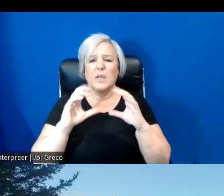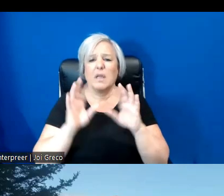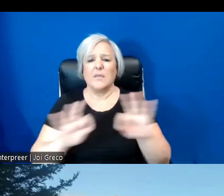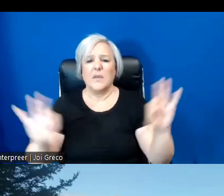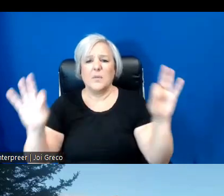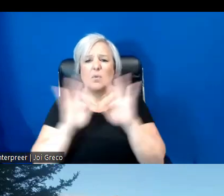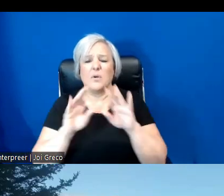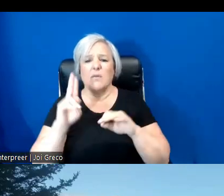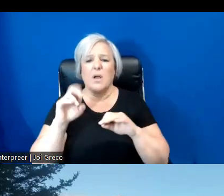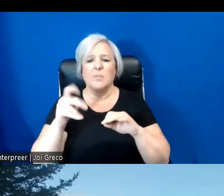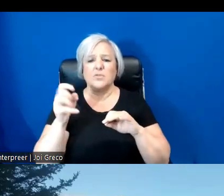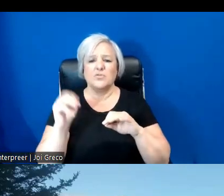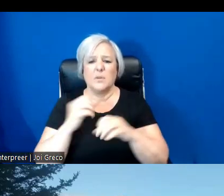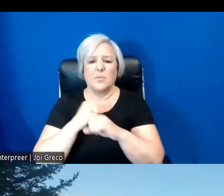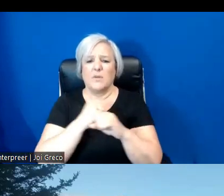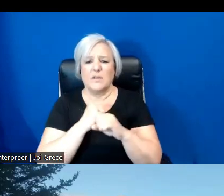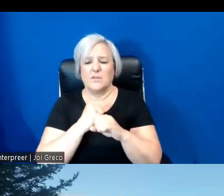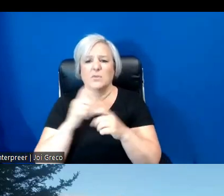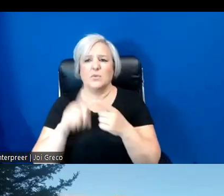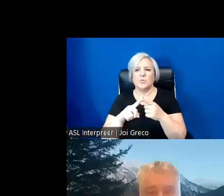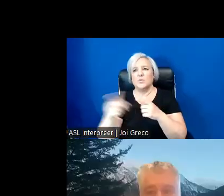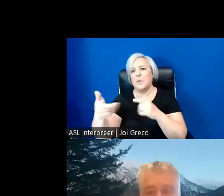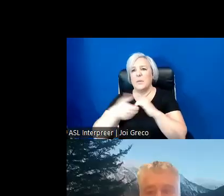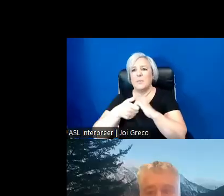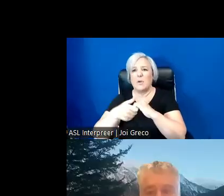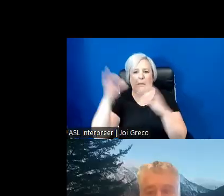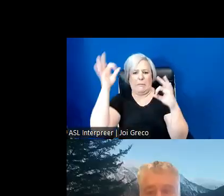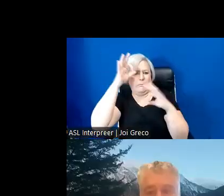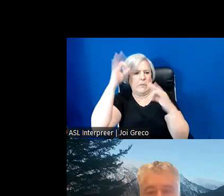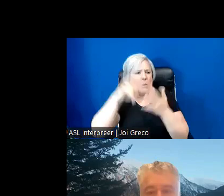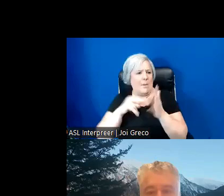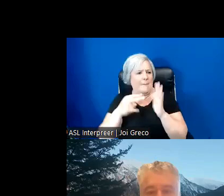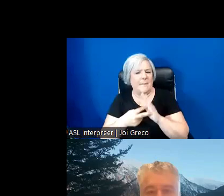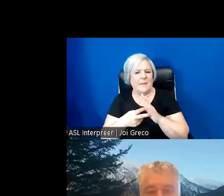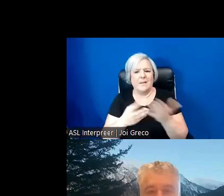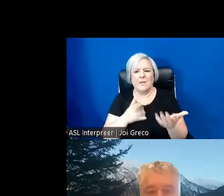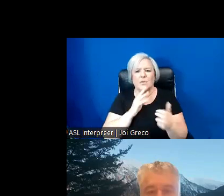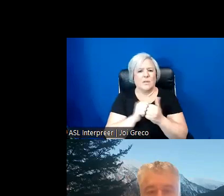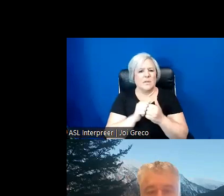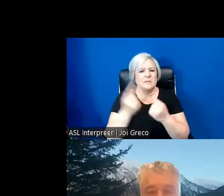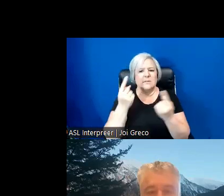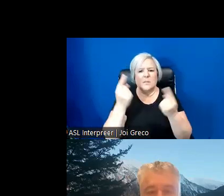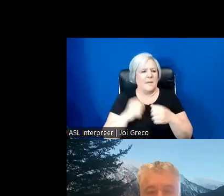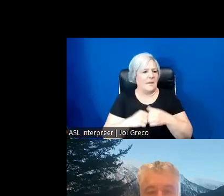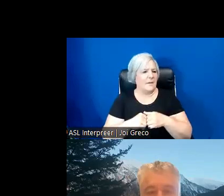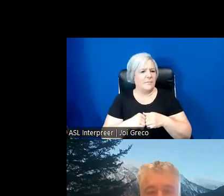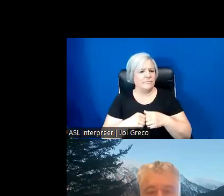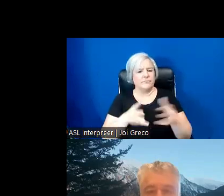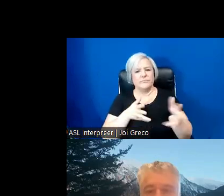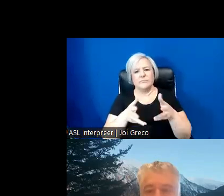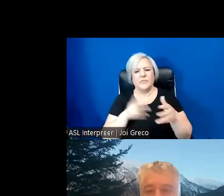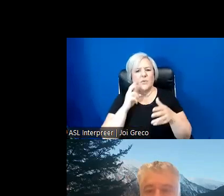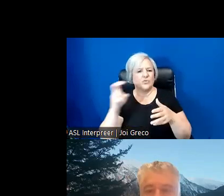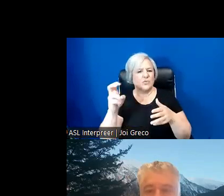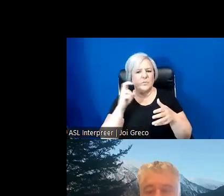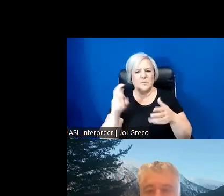upstream prevention to partners that don't know what that is? So when you're talking to somebody, maybe at a NAMI or maybe within